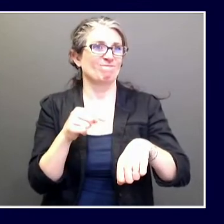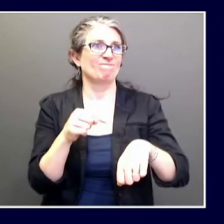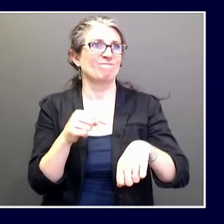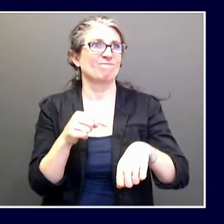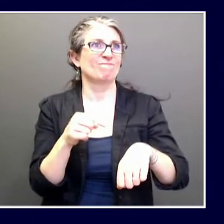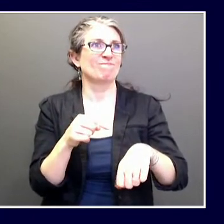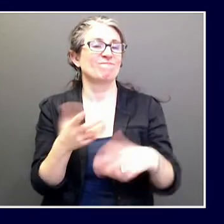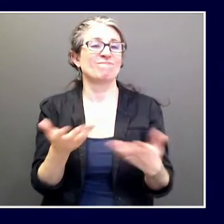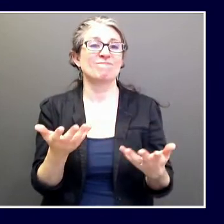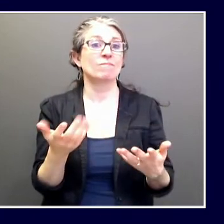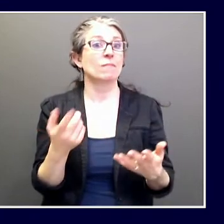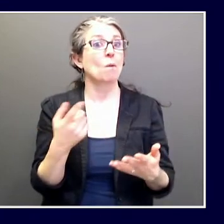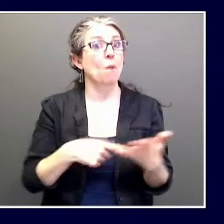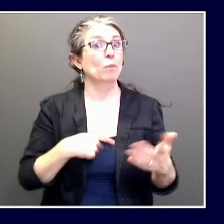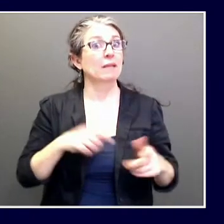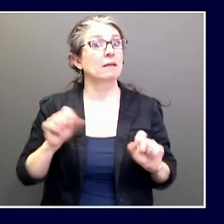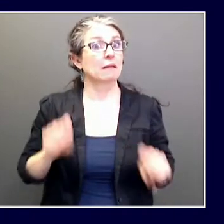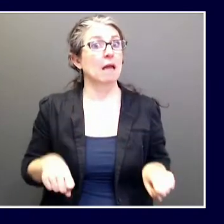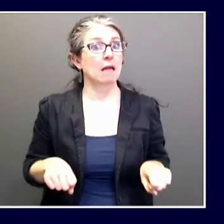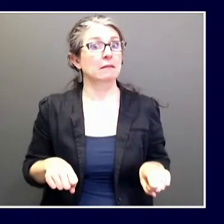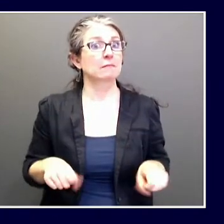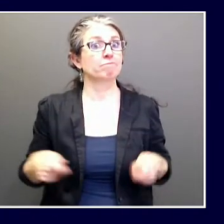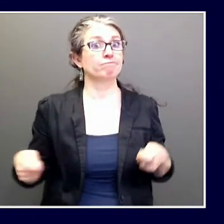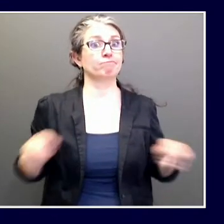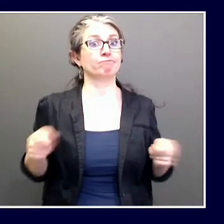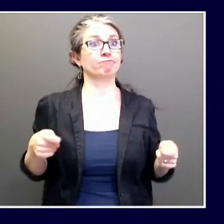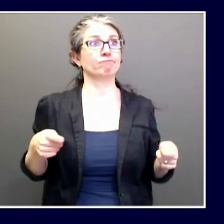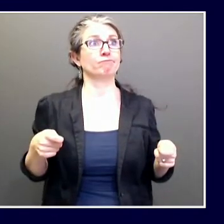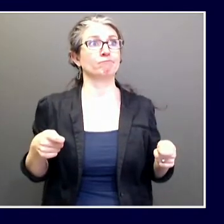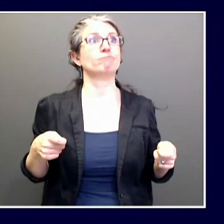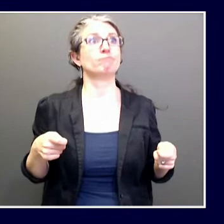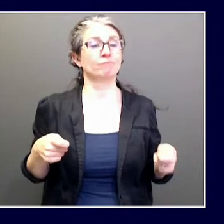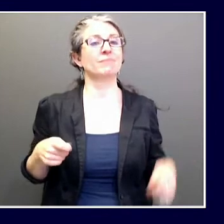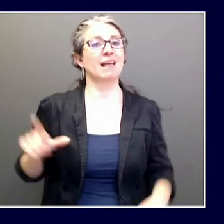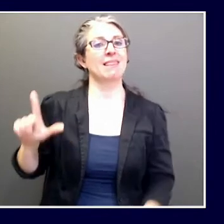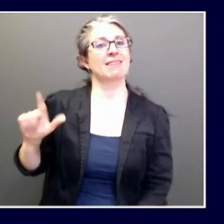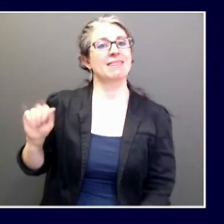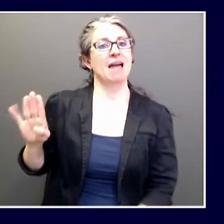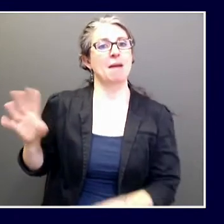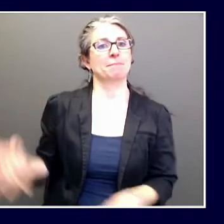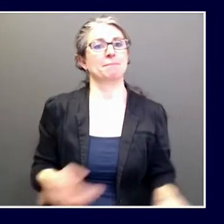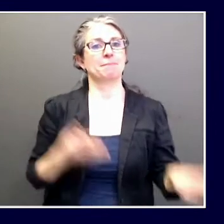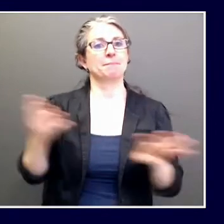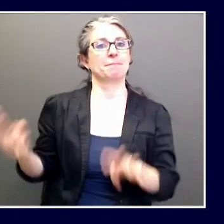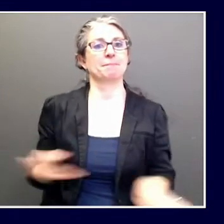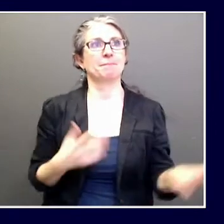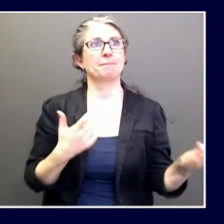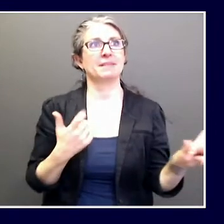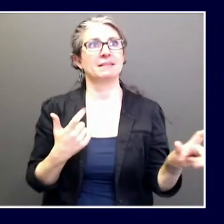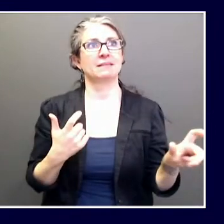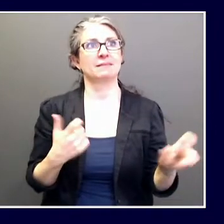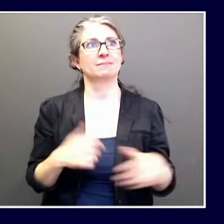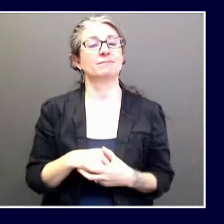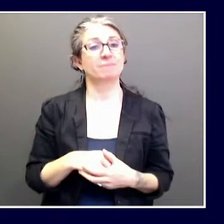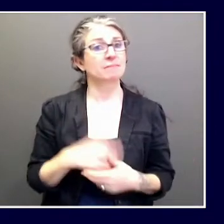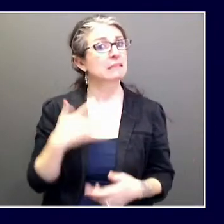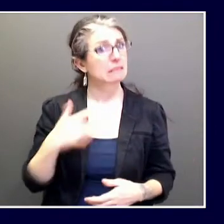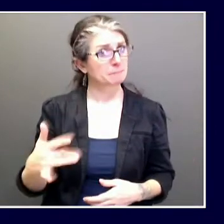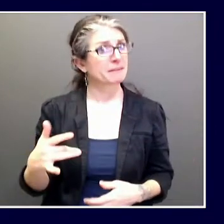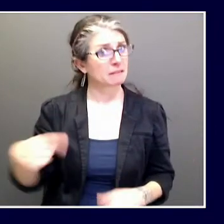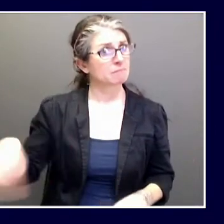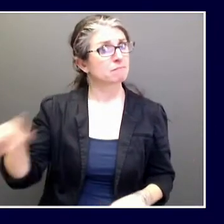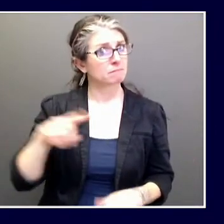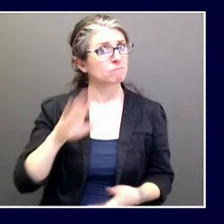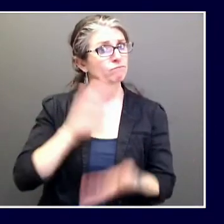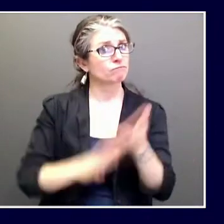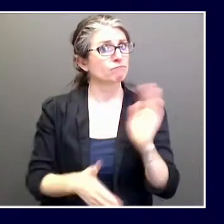time at our laboratory here in Augusta, which remains at 24 hours or under 24 hours. That's our benchmark, our